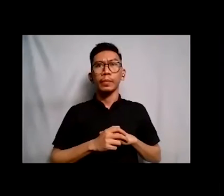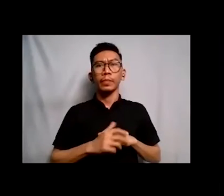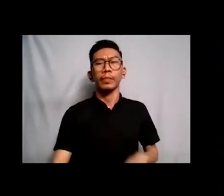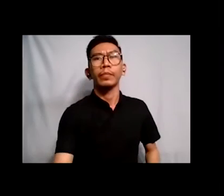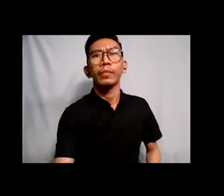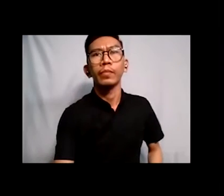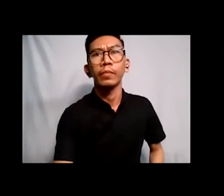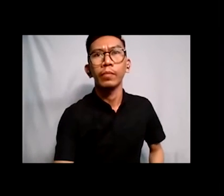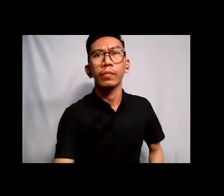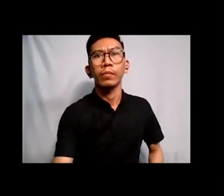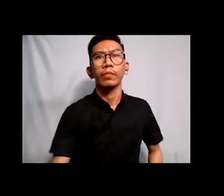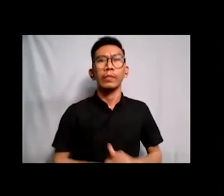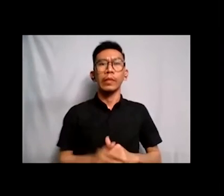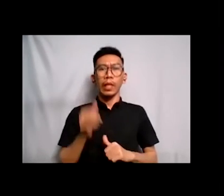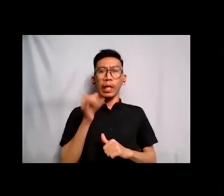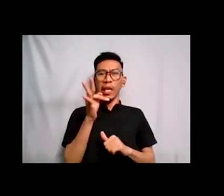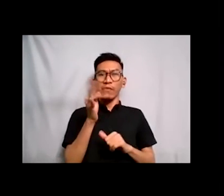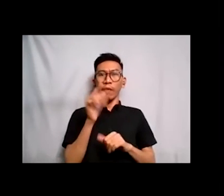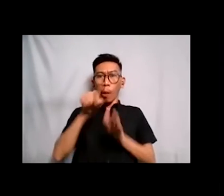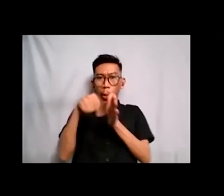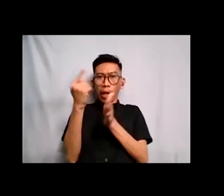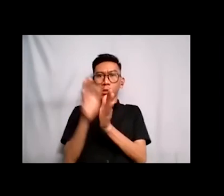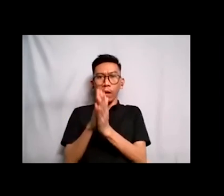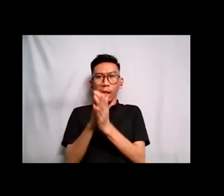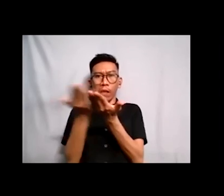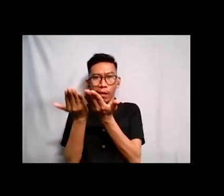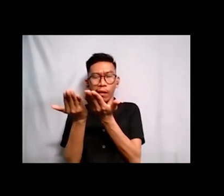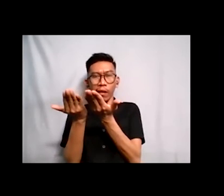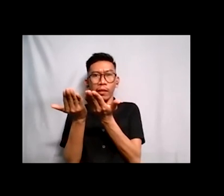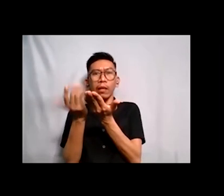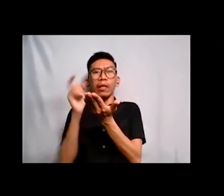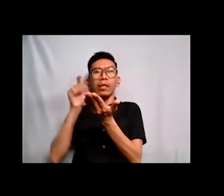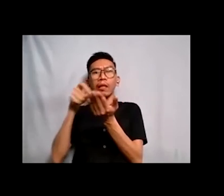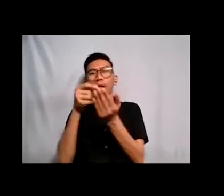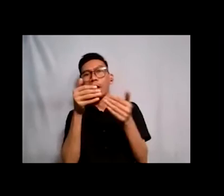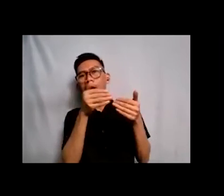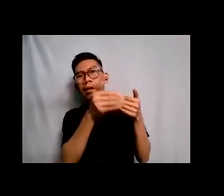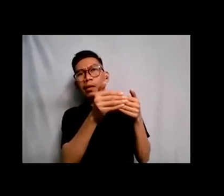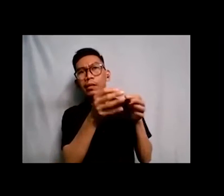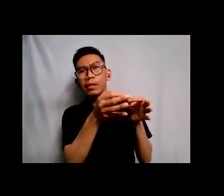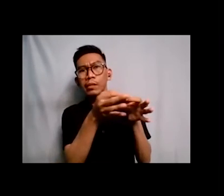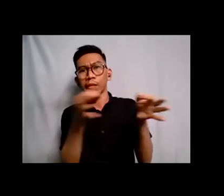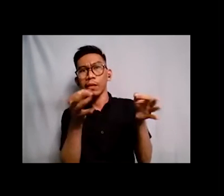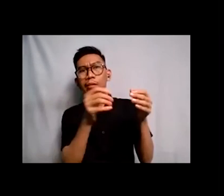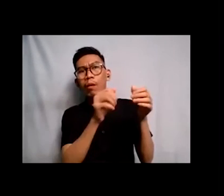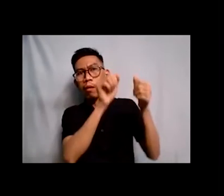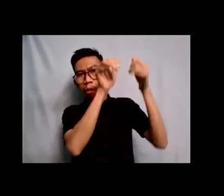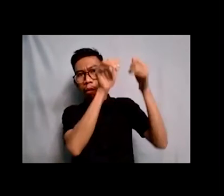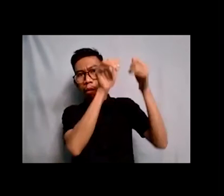sign the double movement, then for this sentence, you would need to change the movement to single movement.